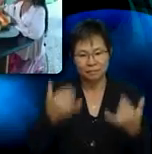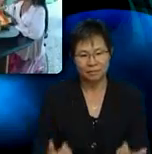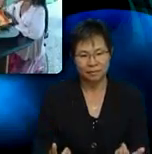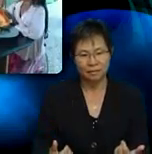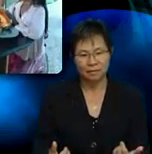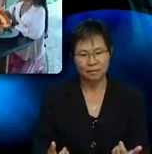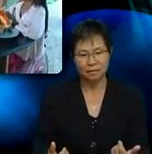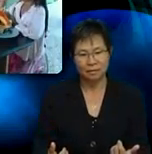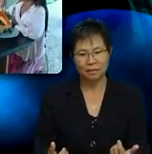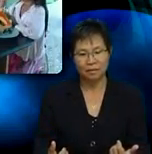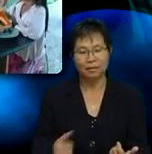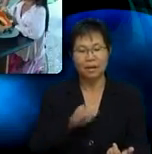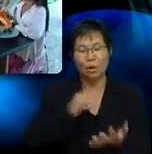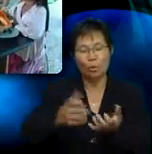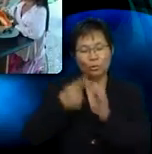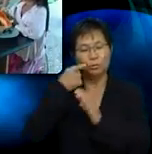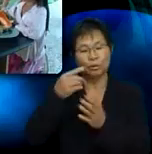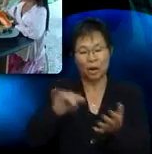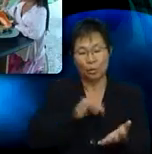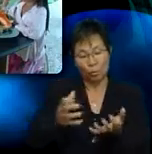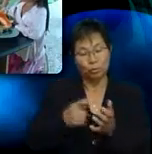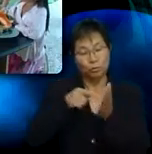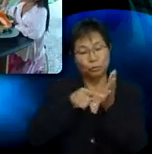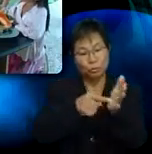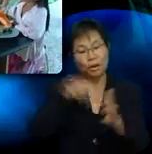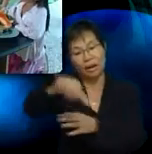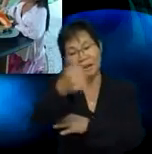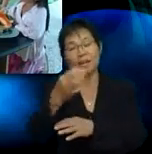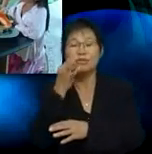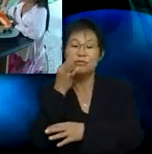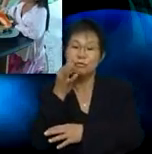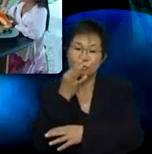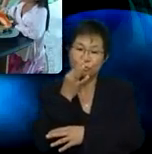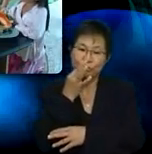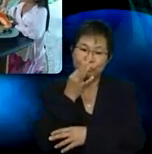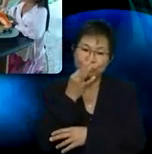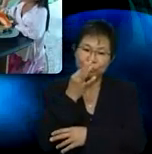Now, I want to show you another fruit